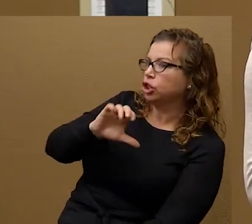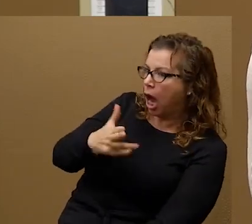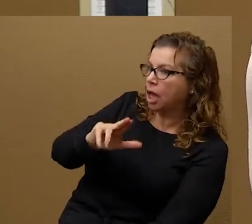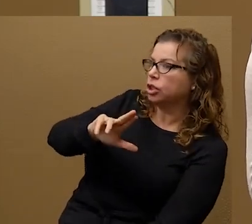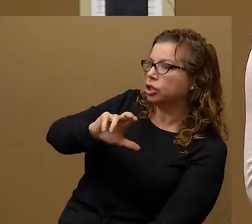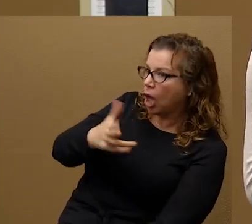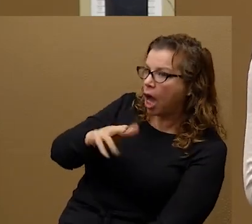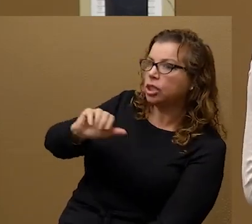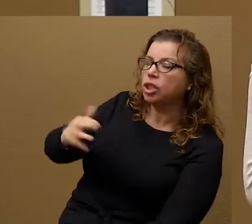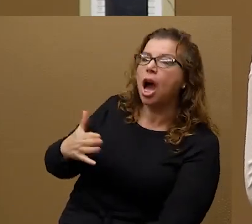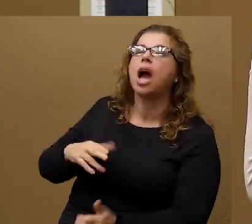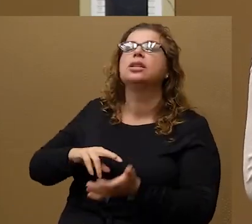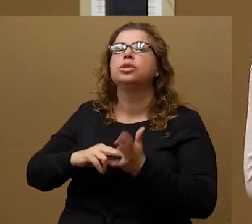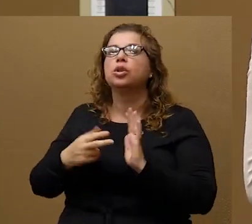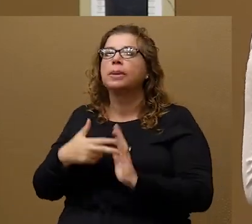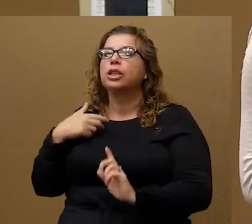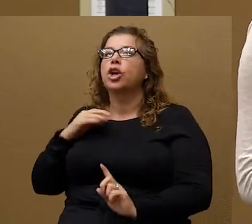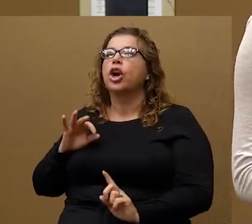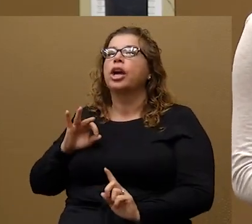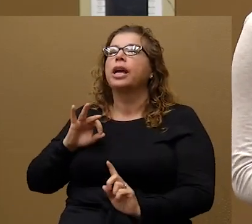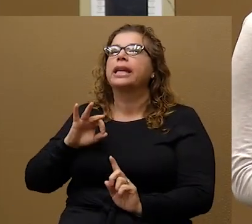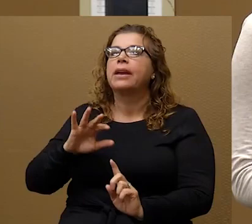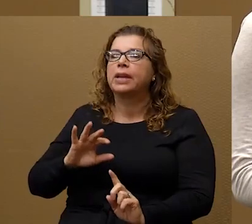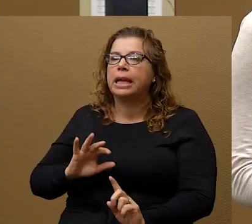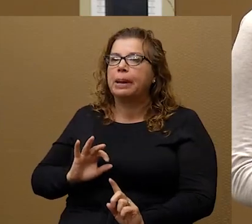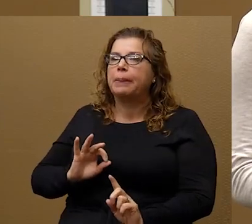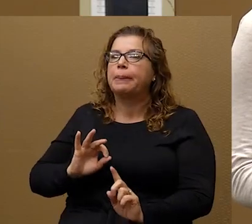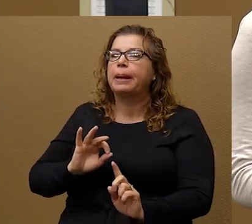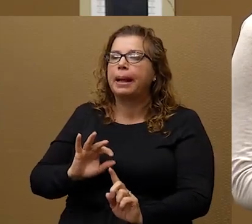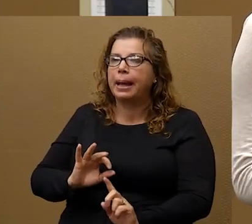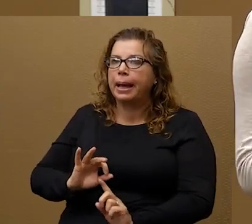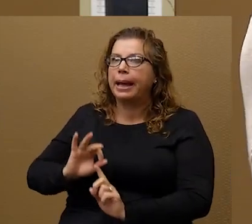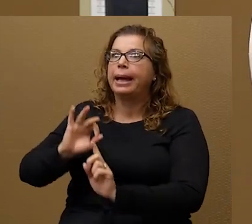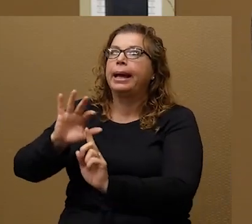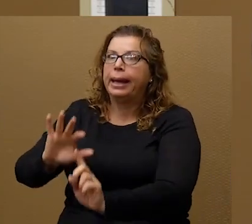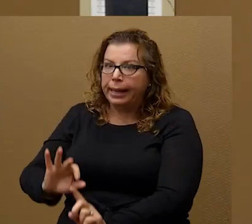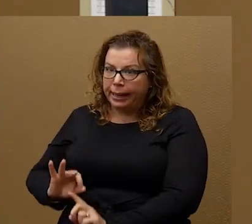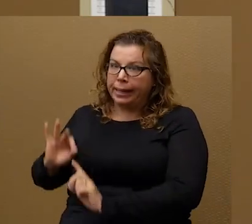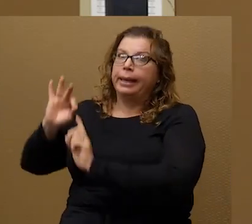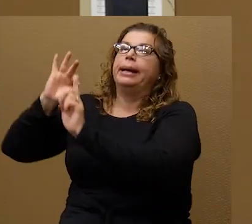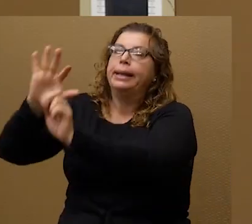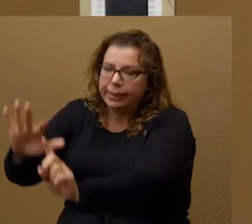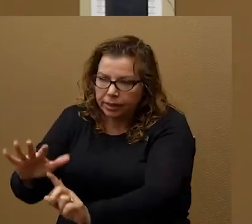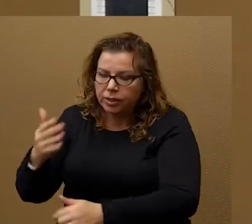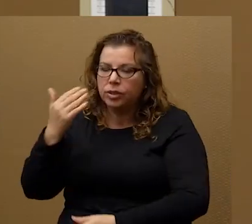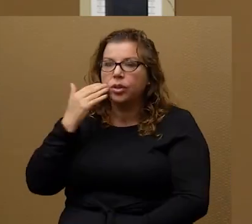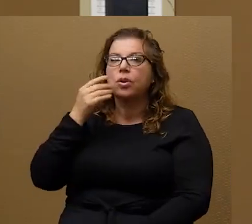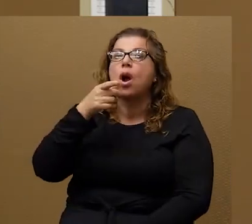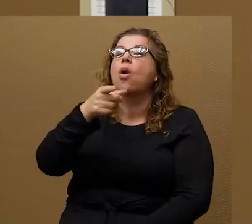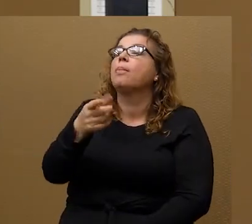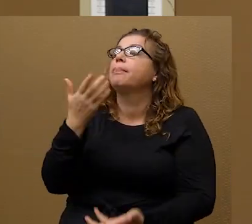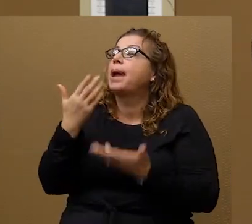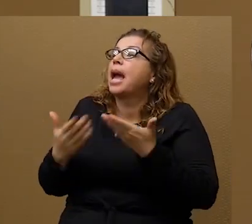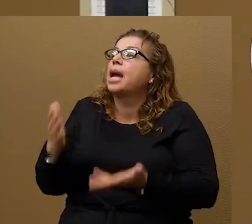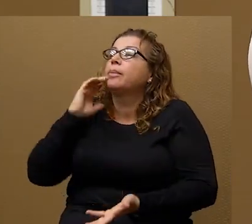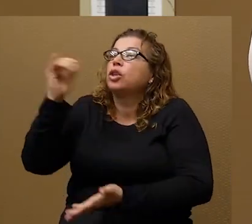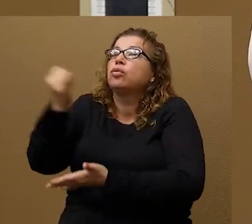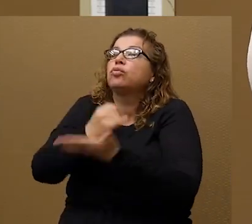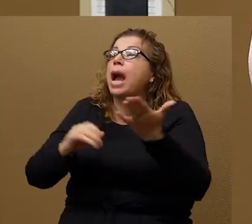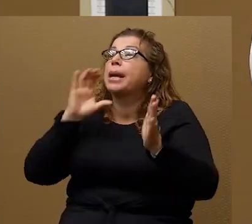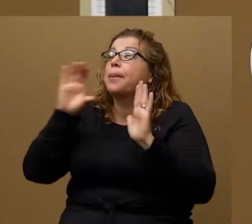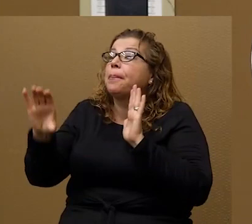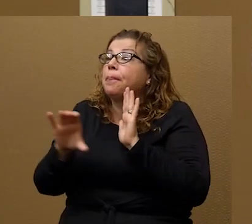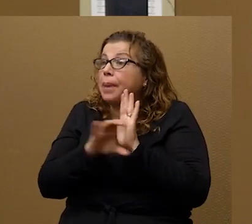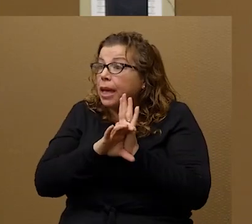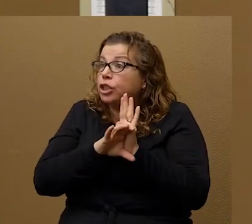through the models. You could give a picture, so I could write their name and say, what's the first sound? And that's the prompt